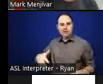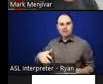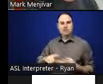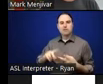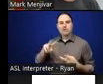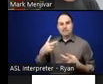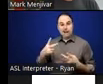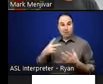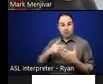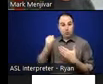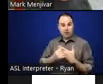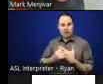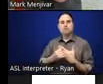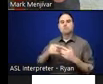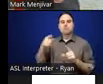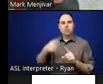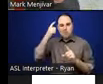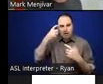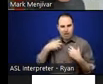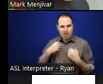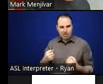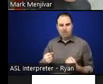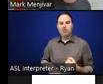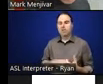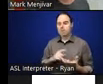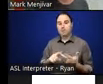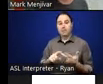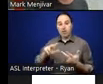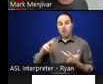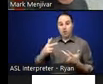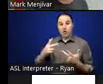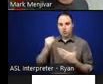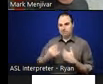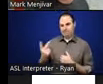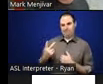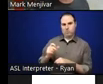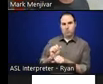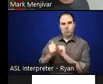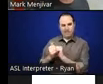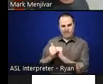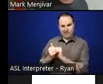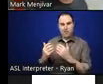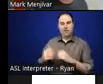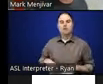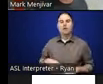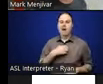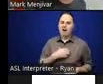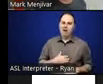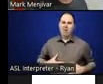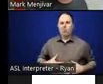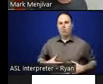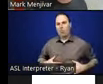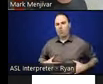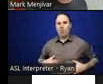was around mental health. The third project, which Michael and I worked on for five years together, was around hunger and food insecurity.